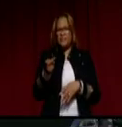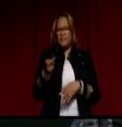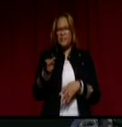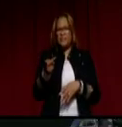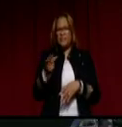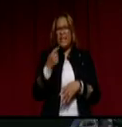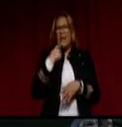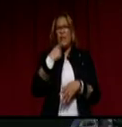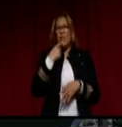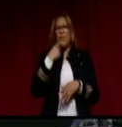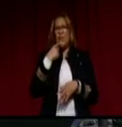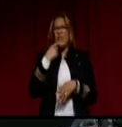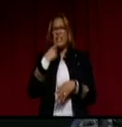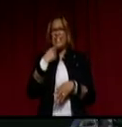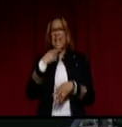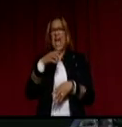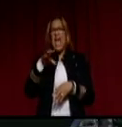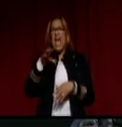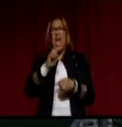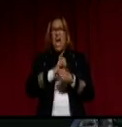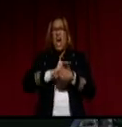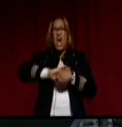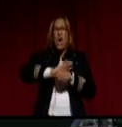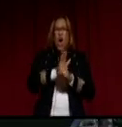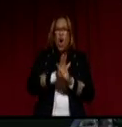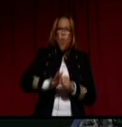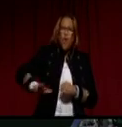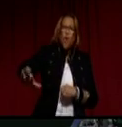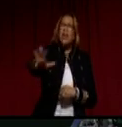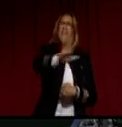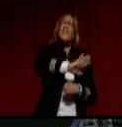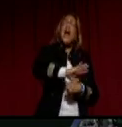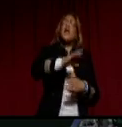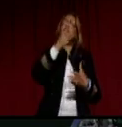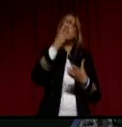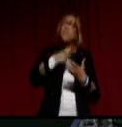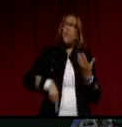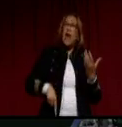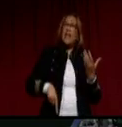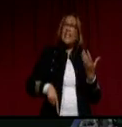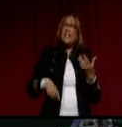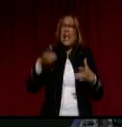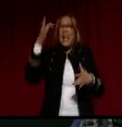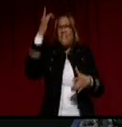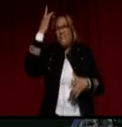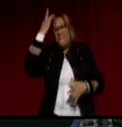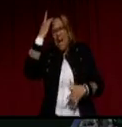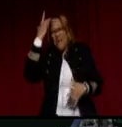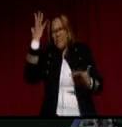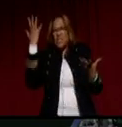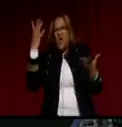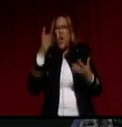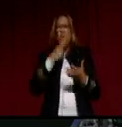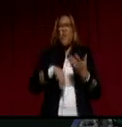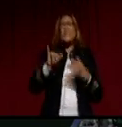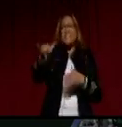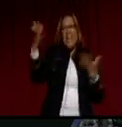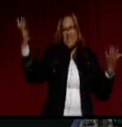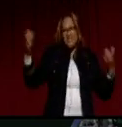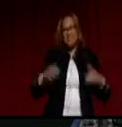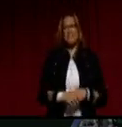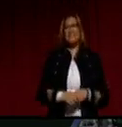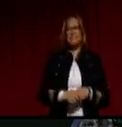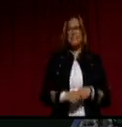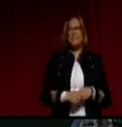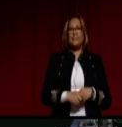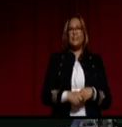we say the coronavirus, what is a virus or what is the coronavirus?